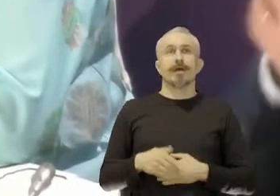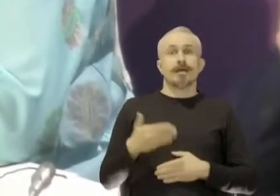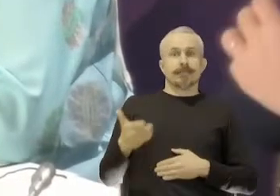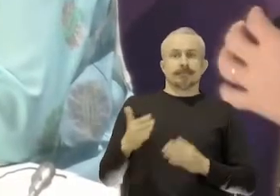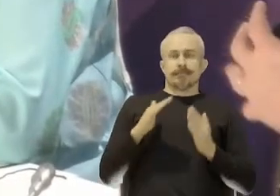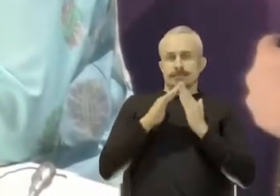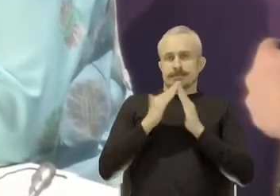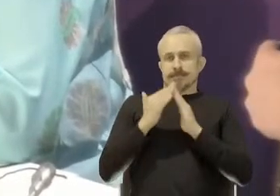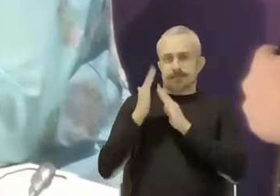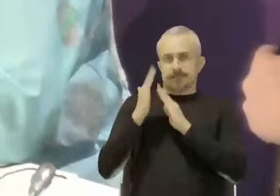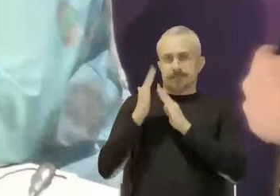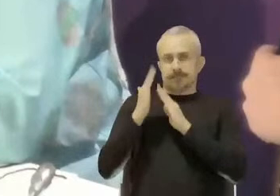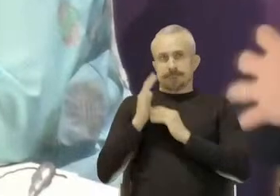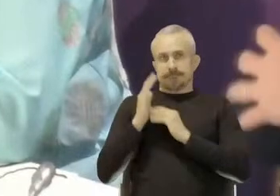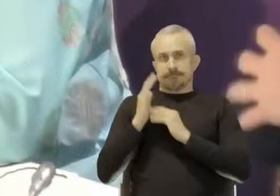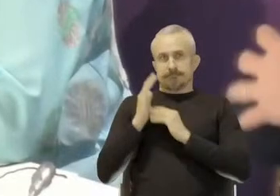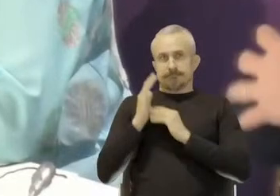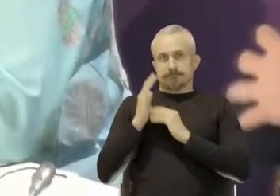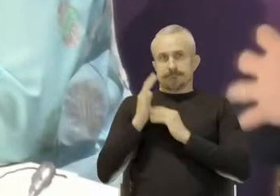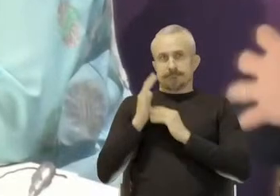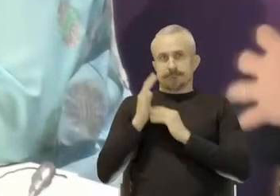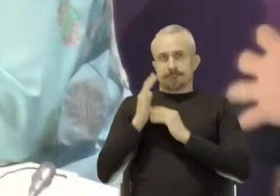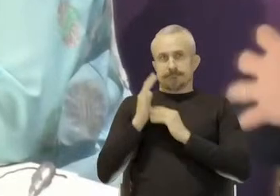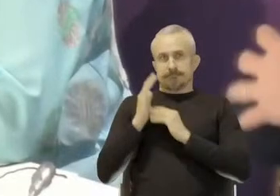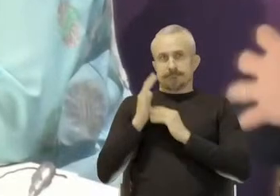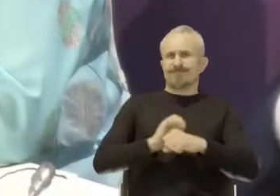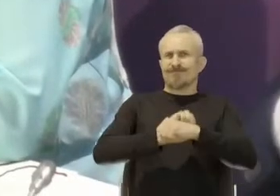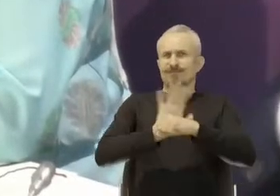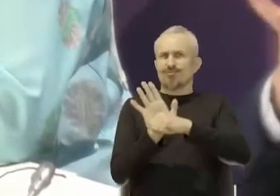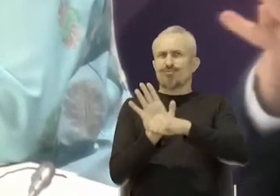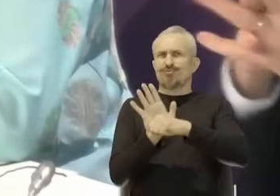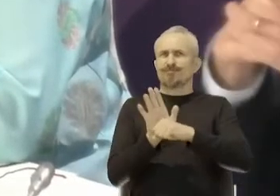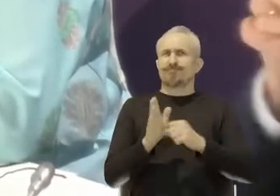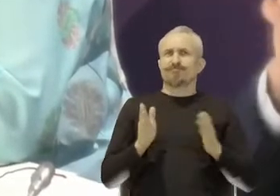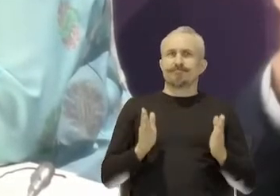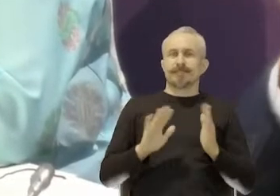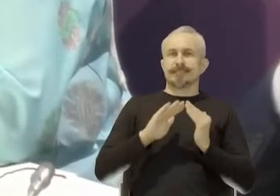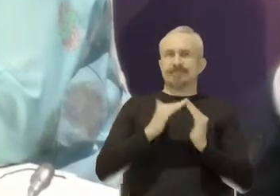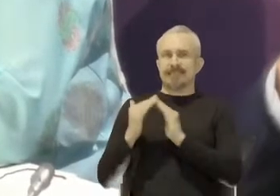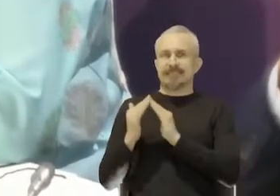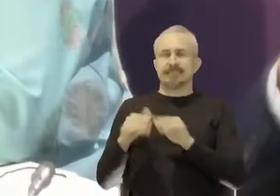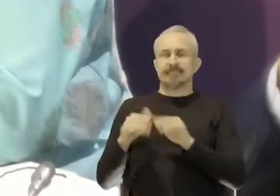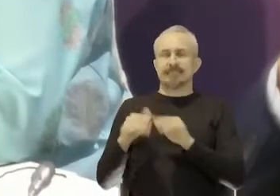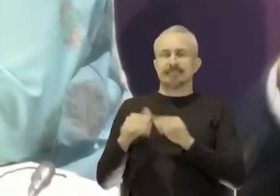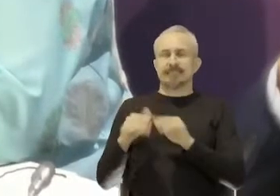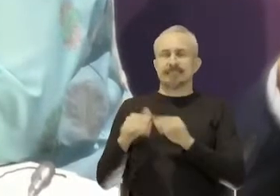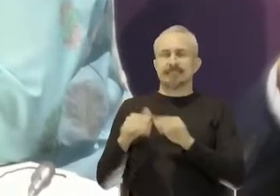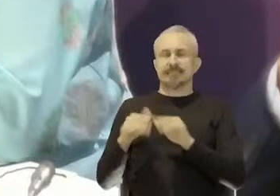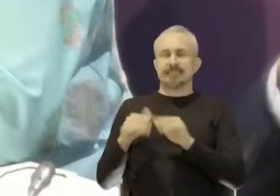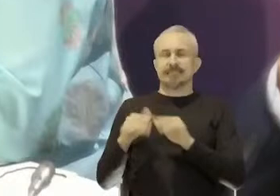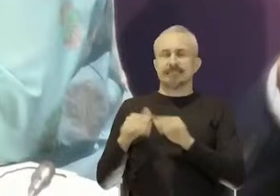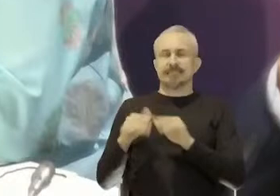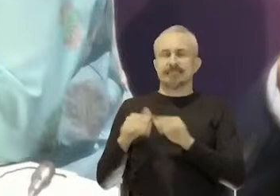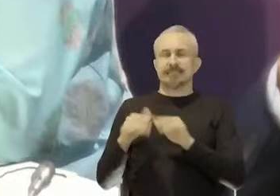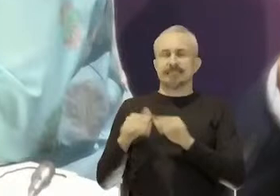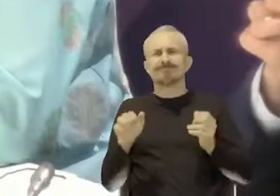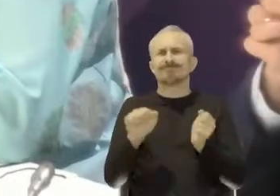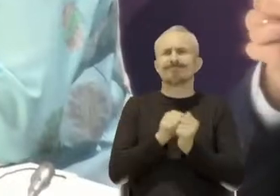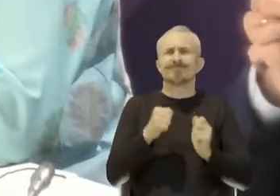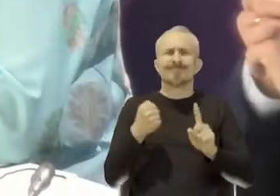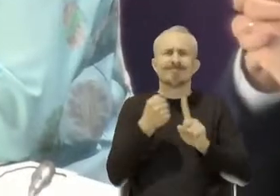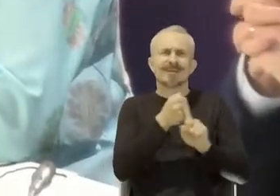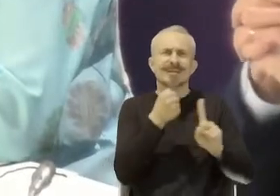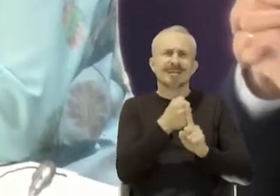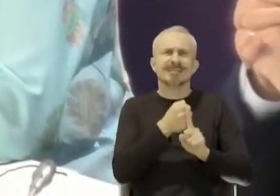by cities to mitigate climate change, adapt equitably to the effect of the climate change and help environmental